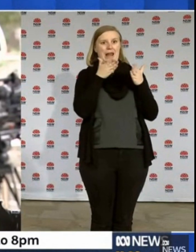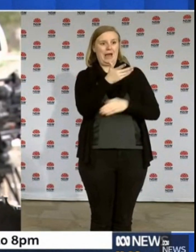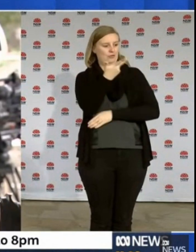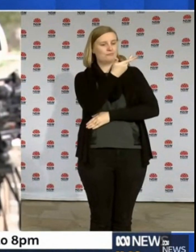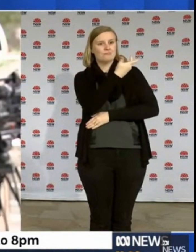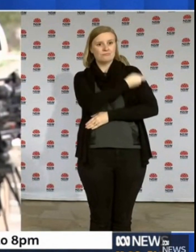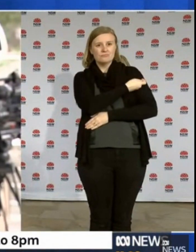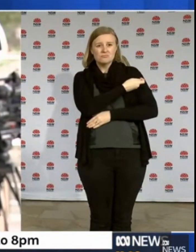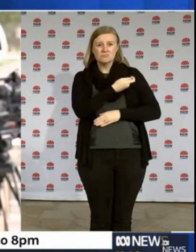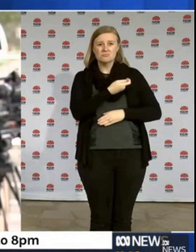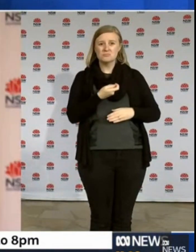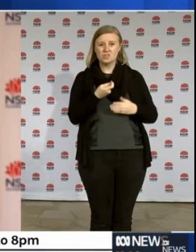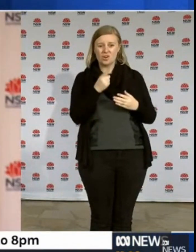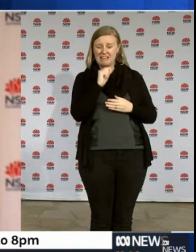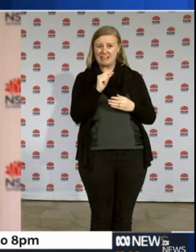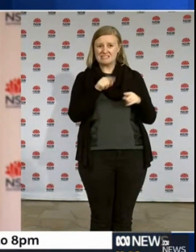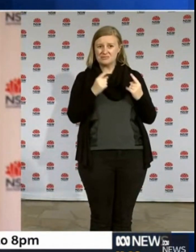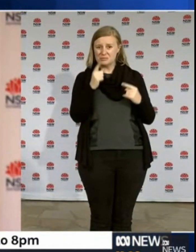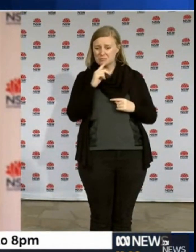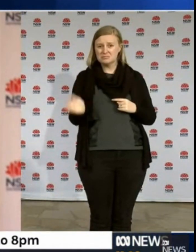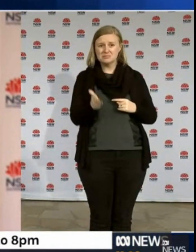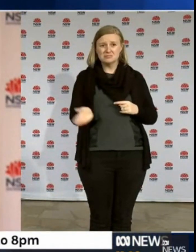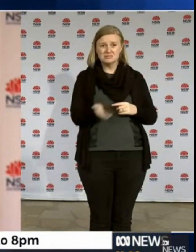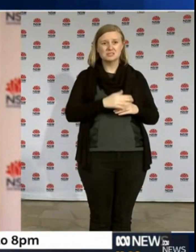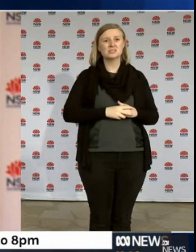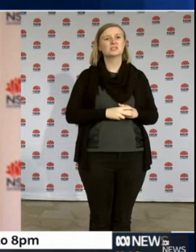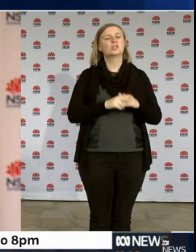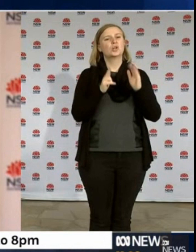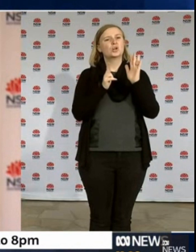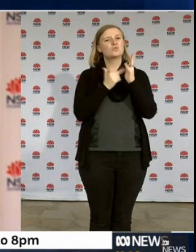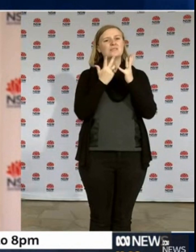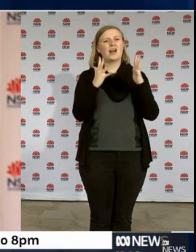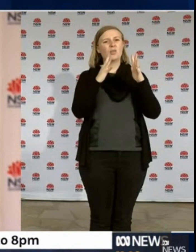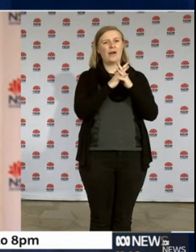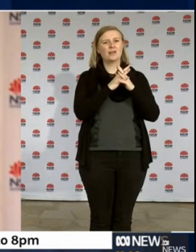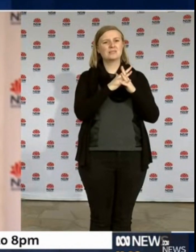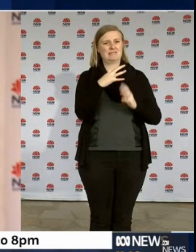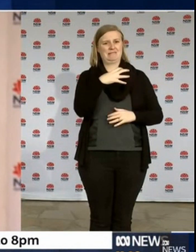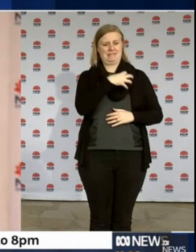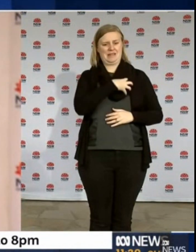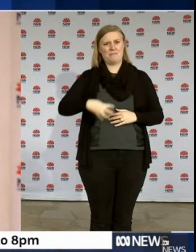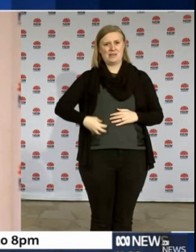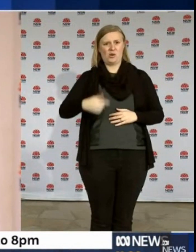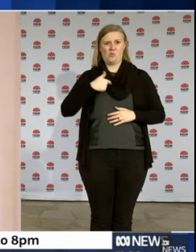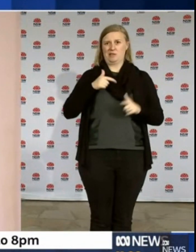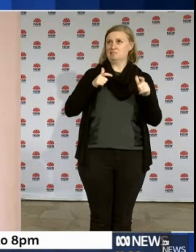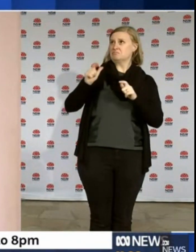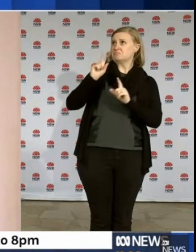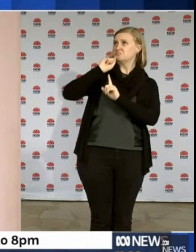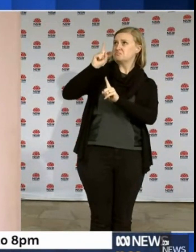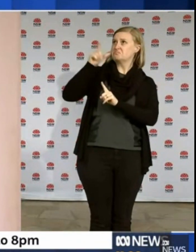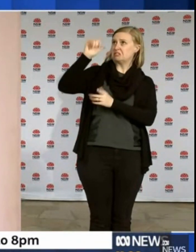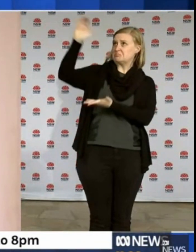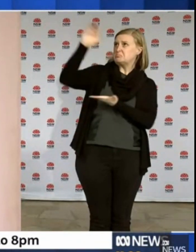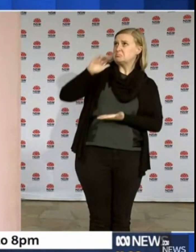and rethink and get more people vaccinated? Well, look, obviously, as I say, the New South Wales government can't control the supplies we get or the doses we get, but